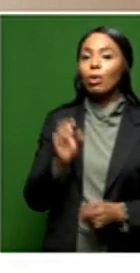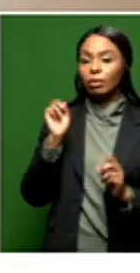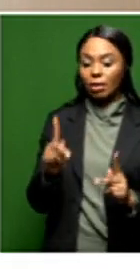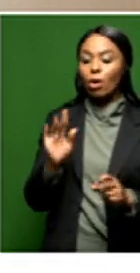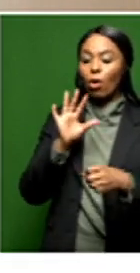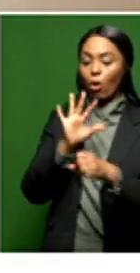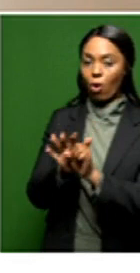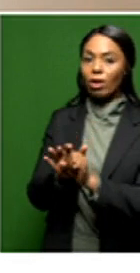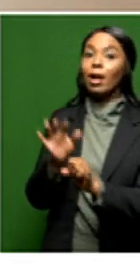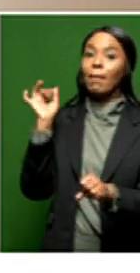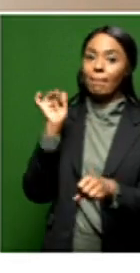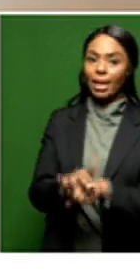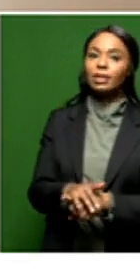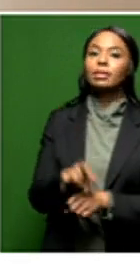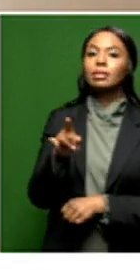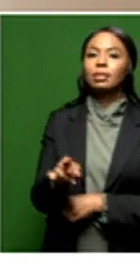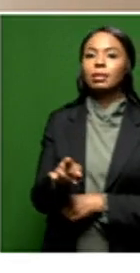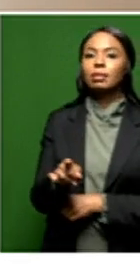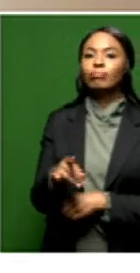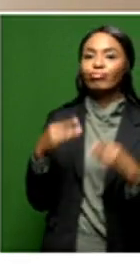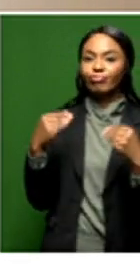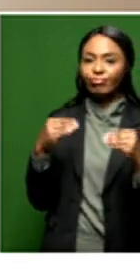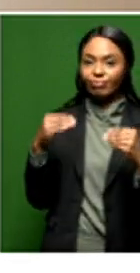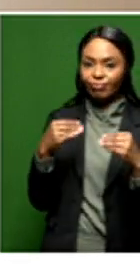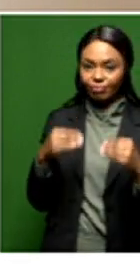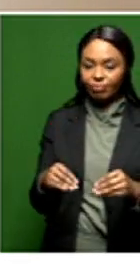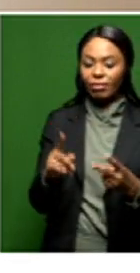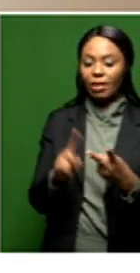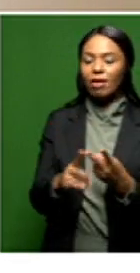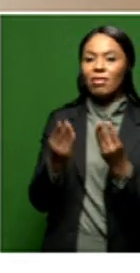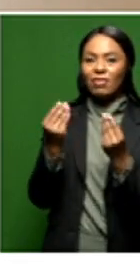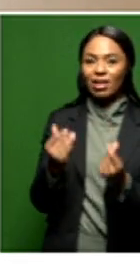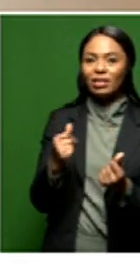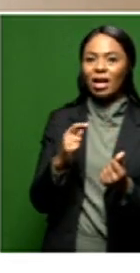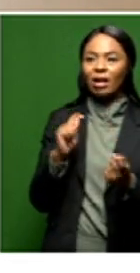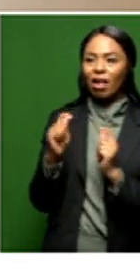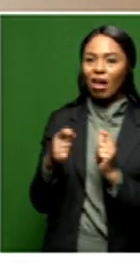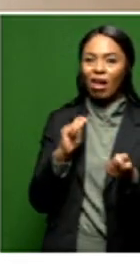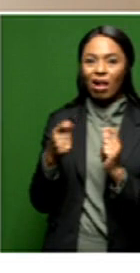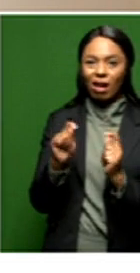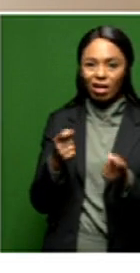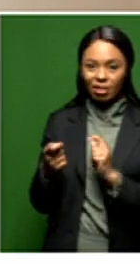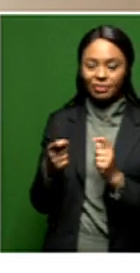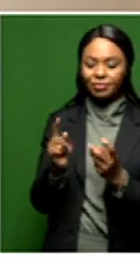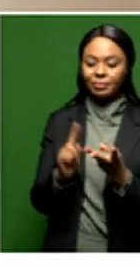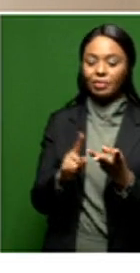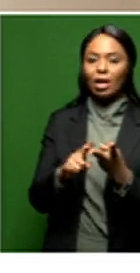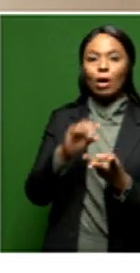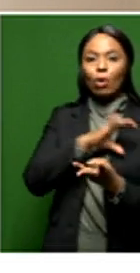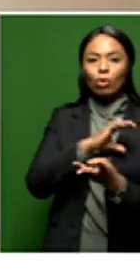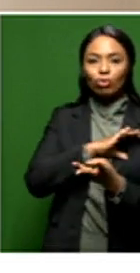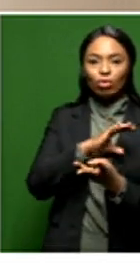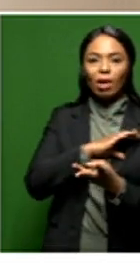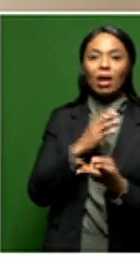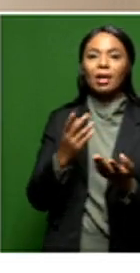industry and fundamental changes were already underway. Rising input costs, changing consumer habits